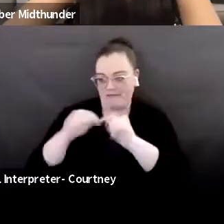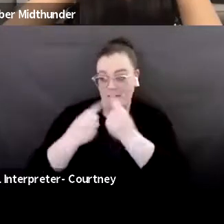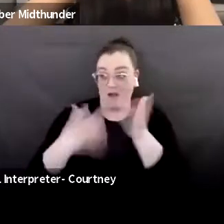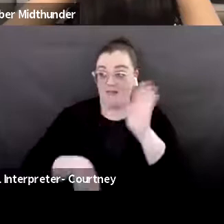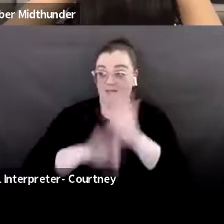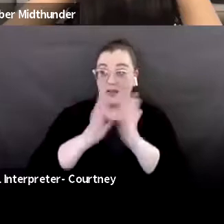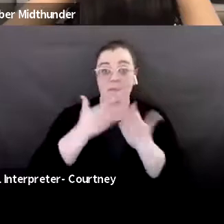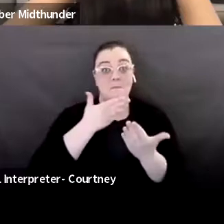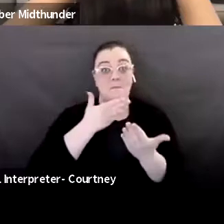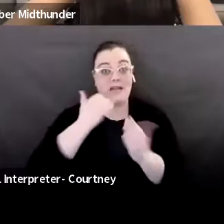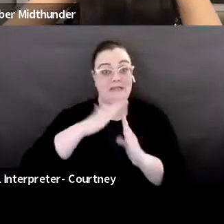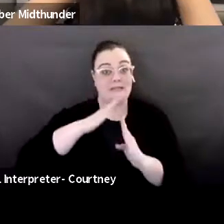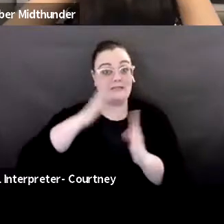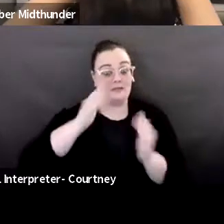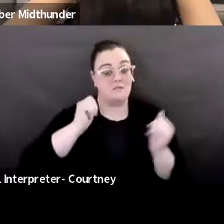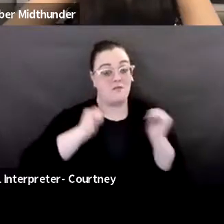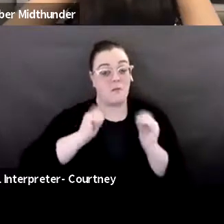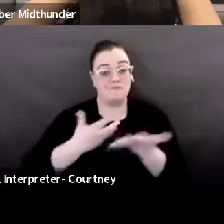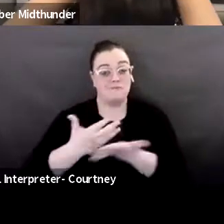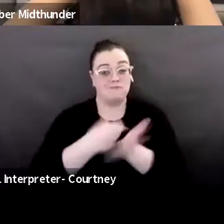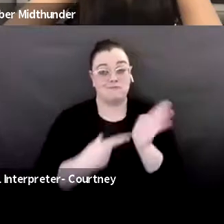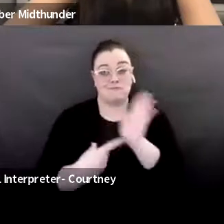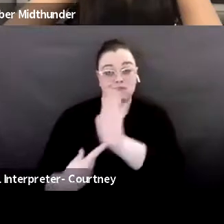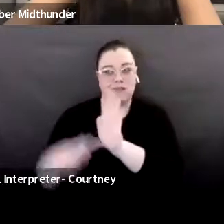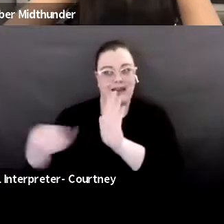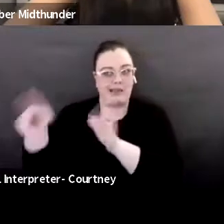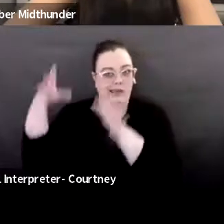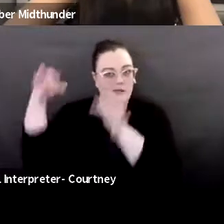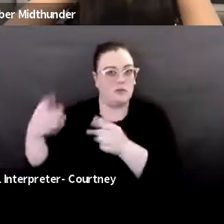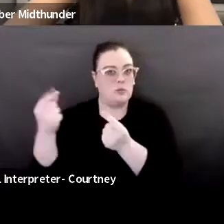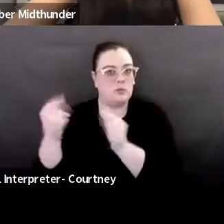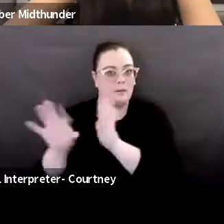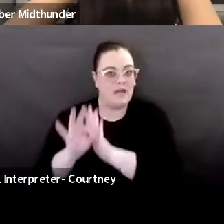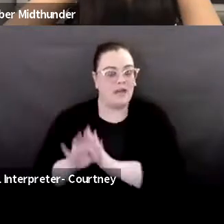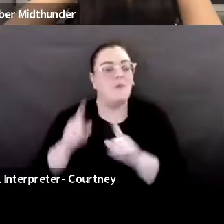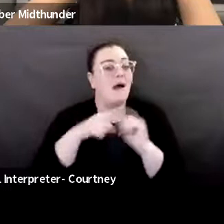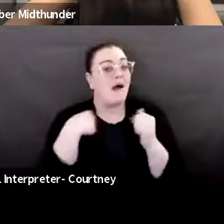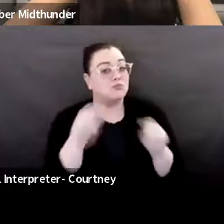performances possible. But I do encourage anyone who